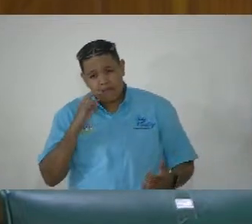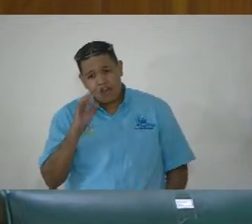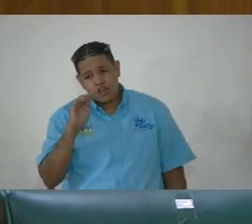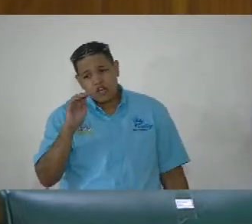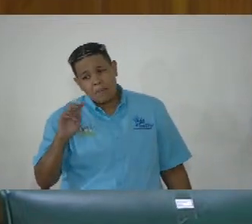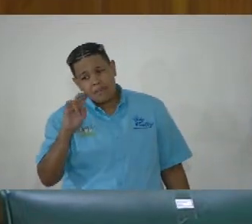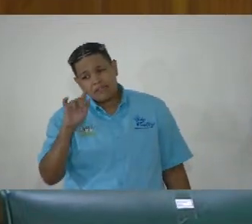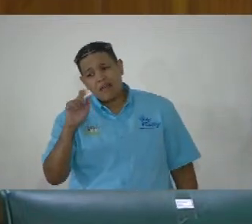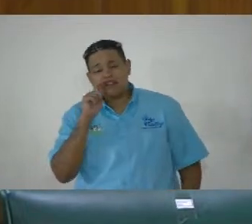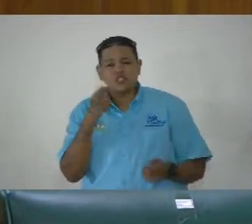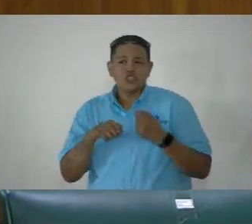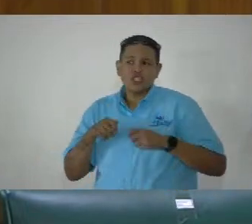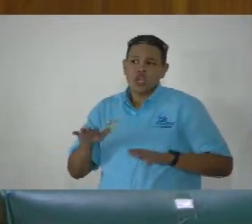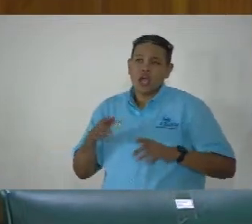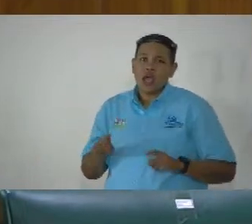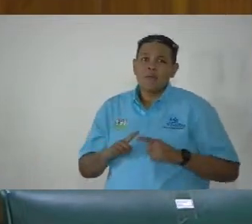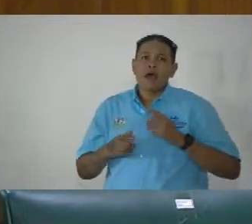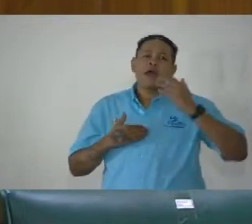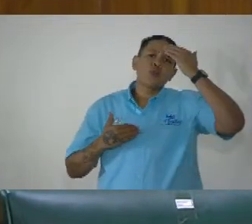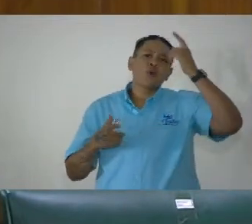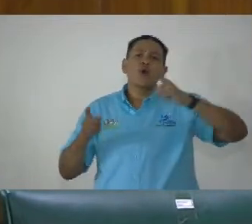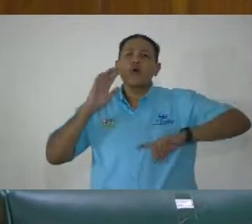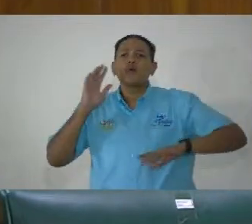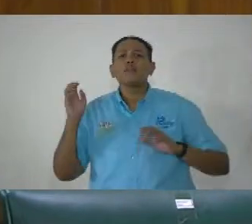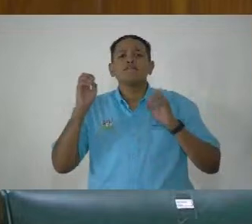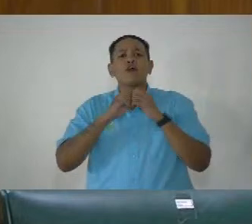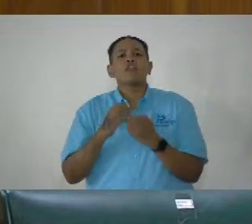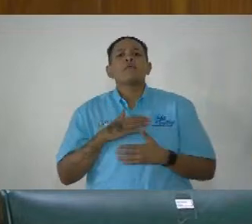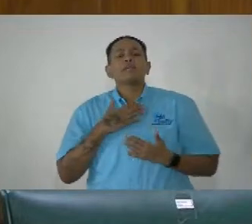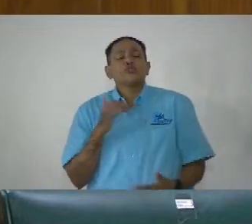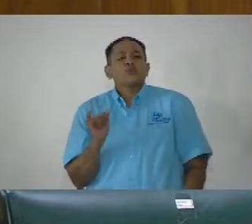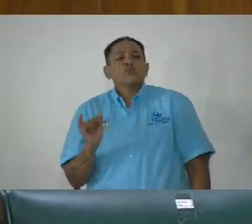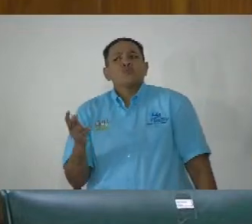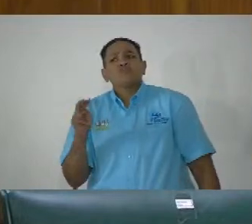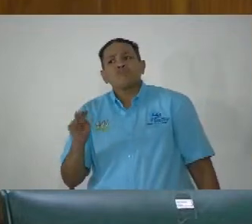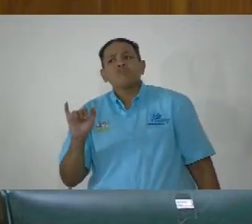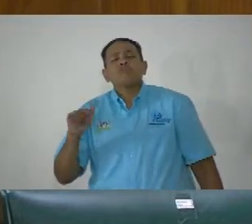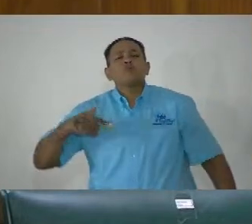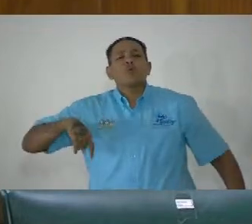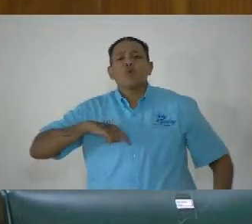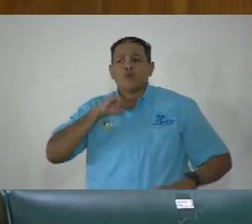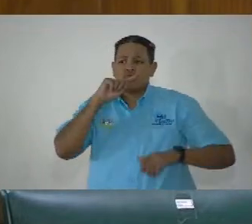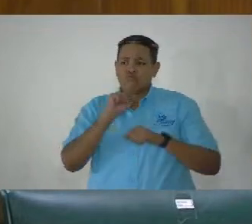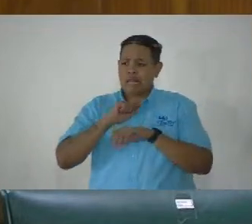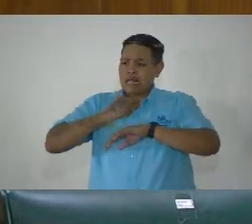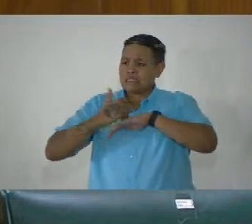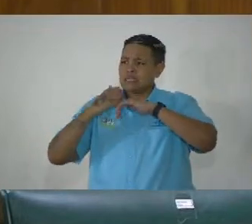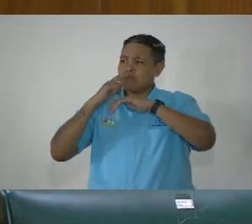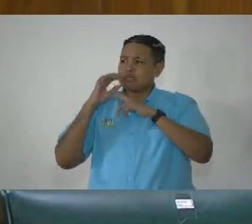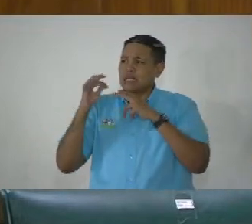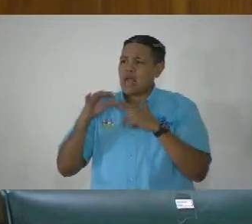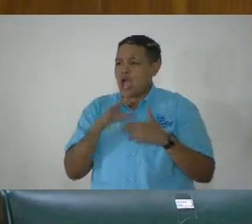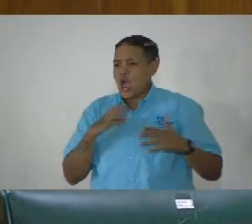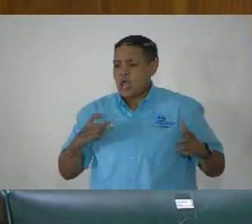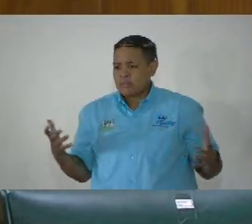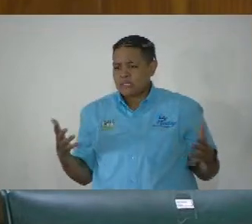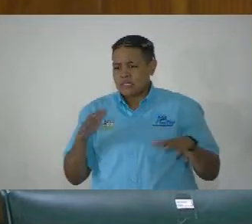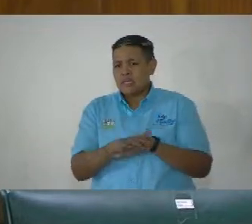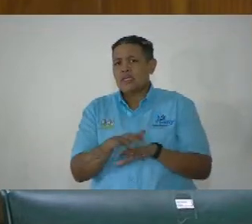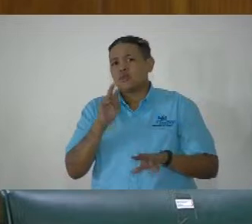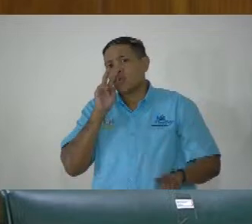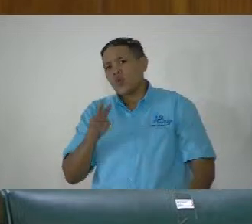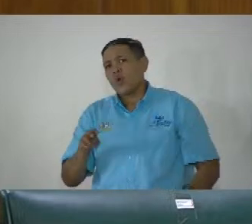making those amendments, and I know they would be further pleased as well that we are establishing a Joint Select Committee to look